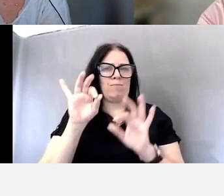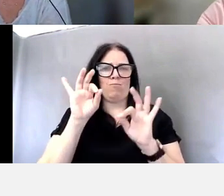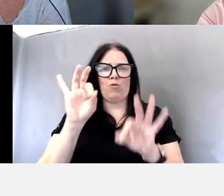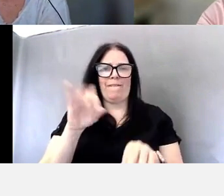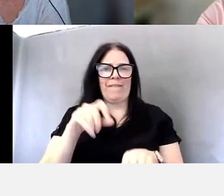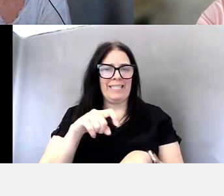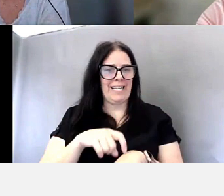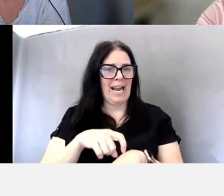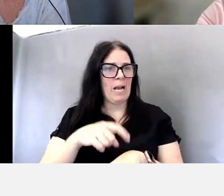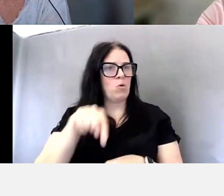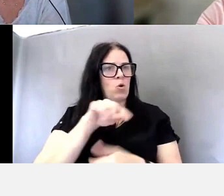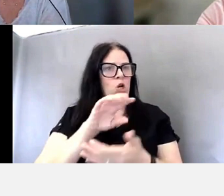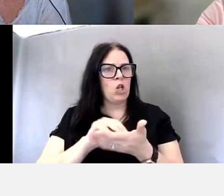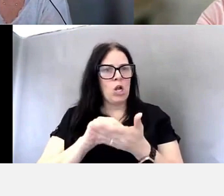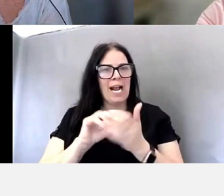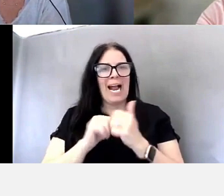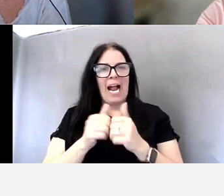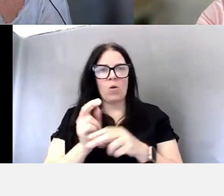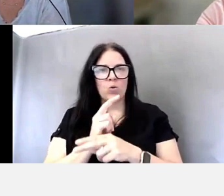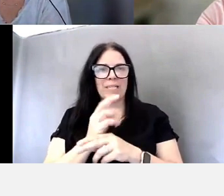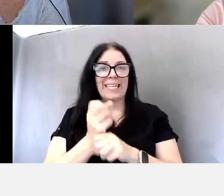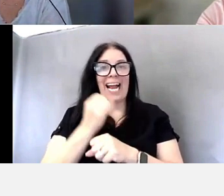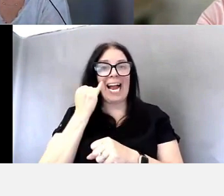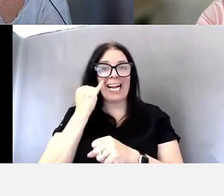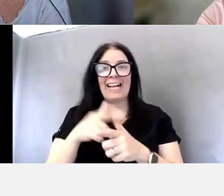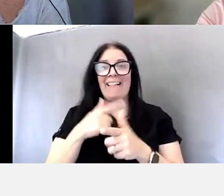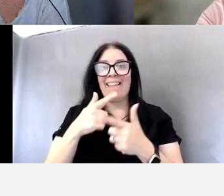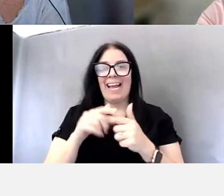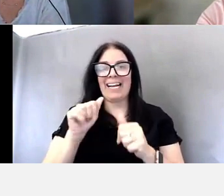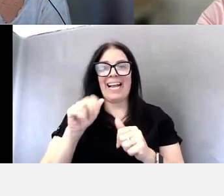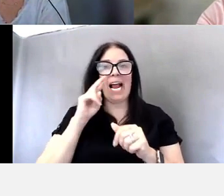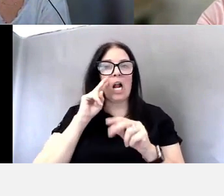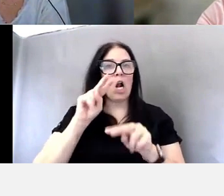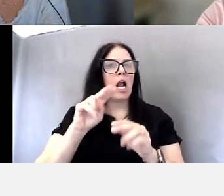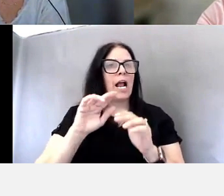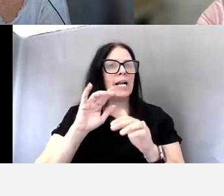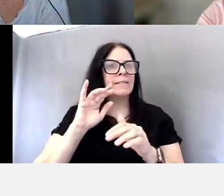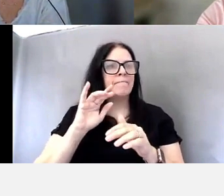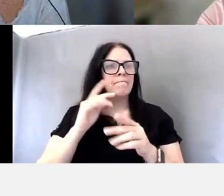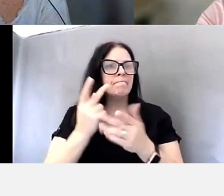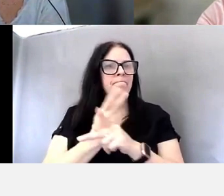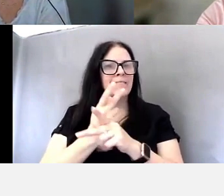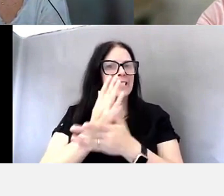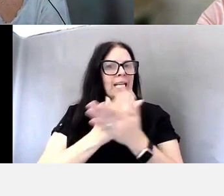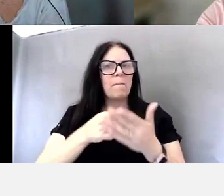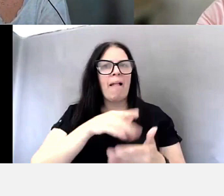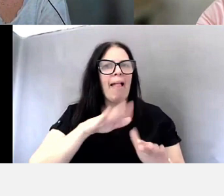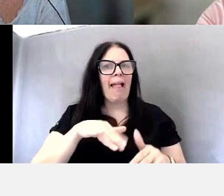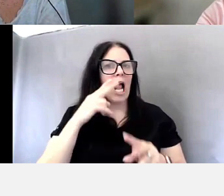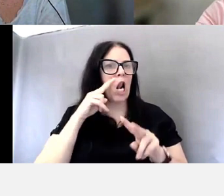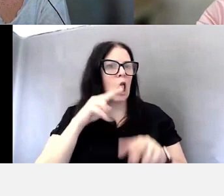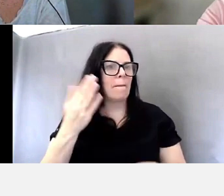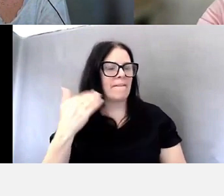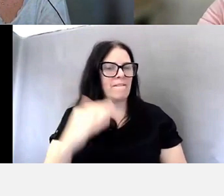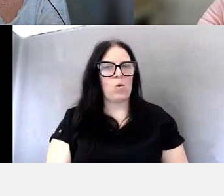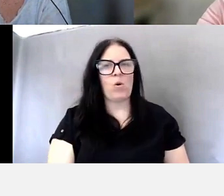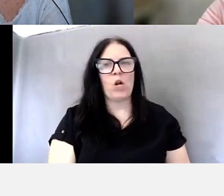timing to give you some ideas and then highlight some of the things that you may not have a chance to look at before.